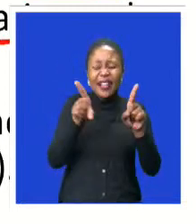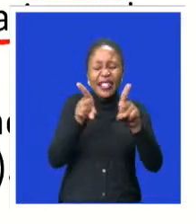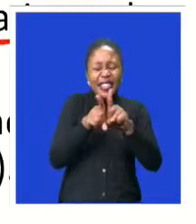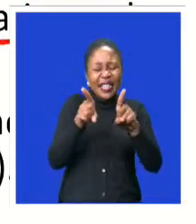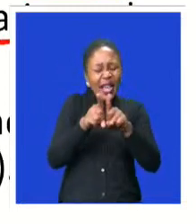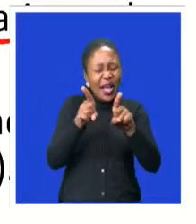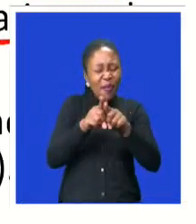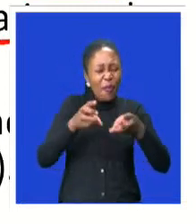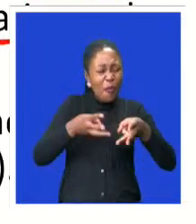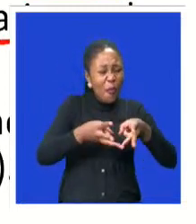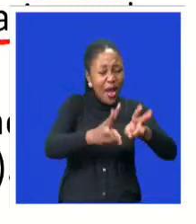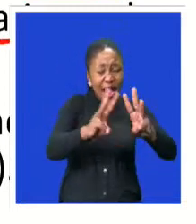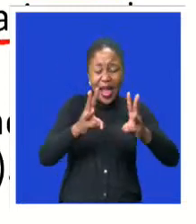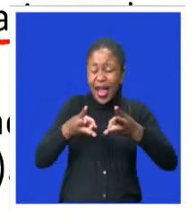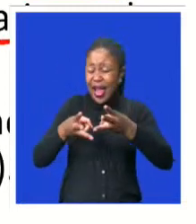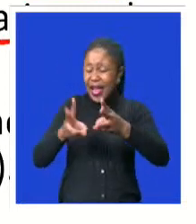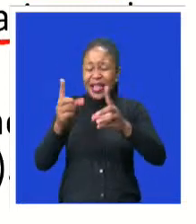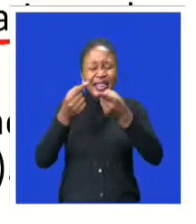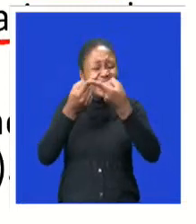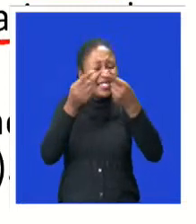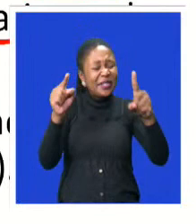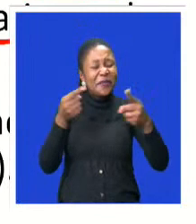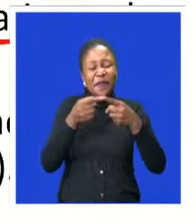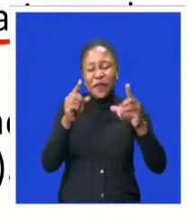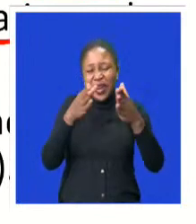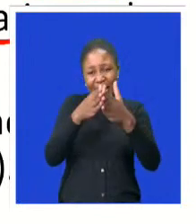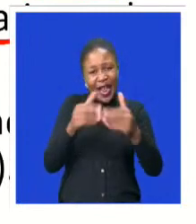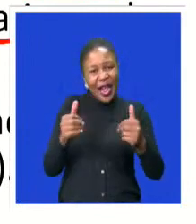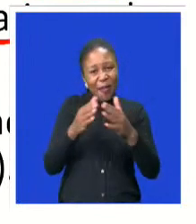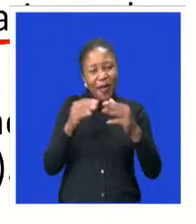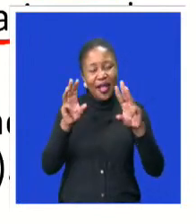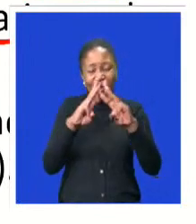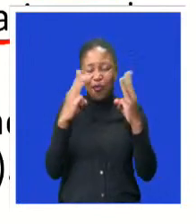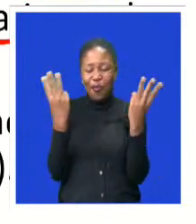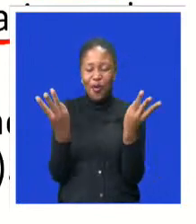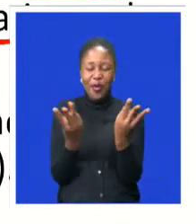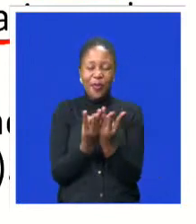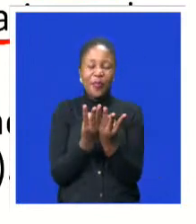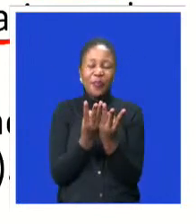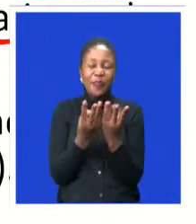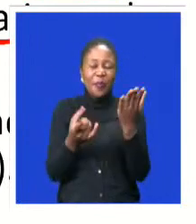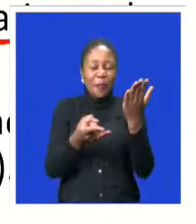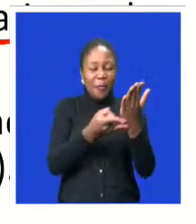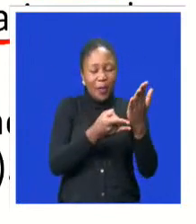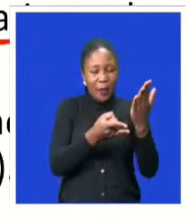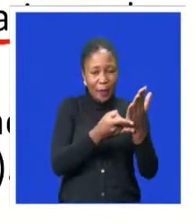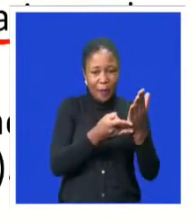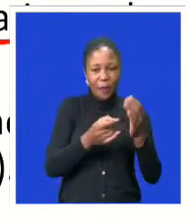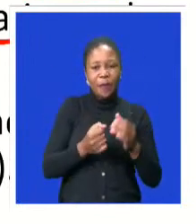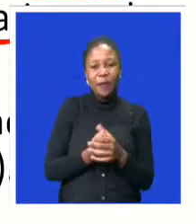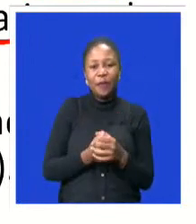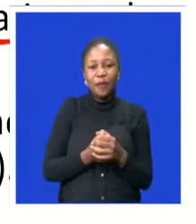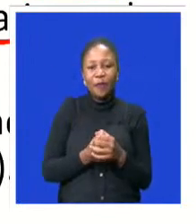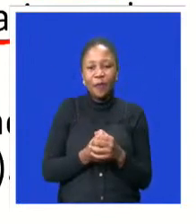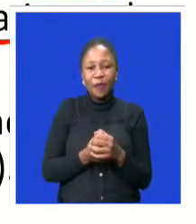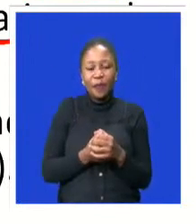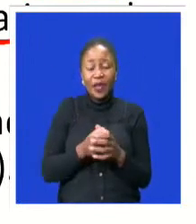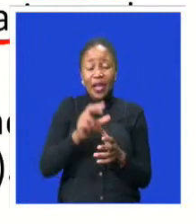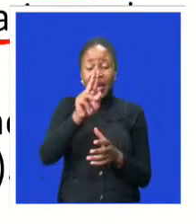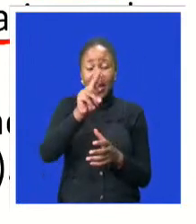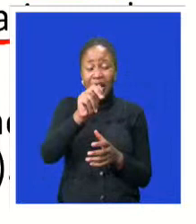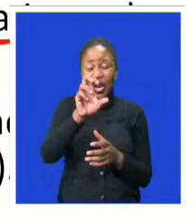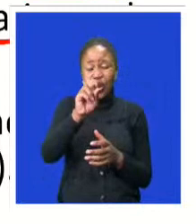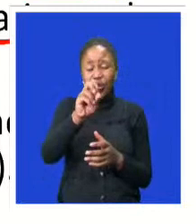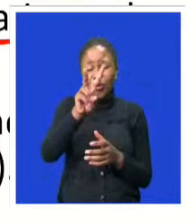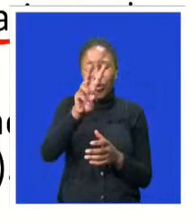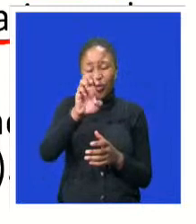discursive compositions. And the novels, they add up to